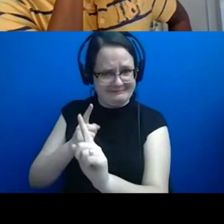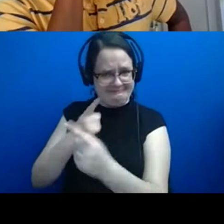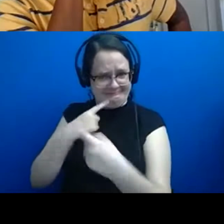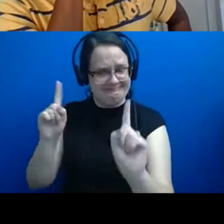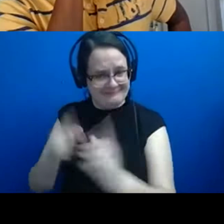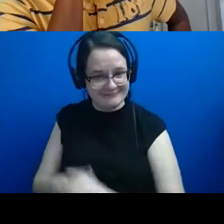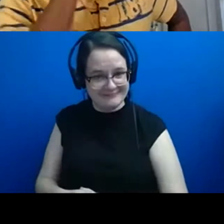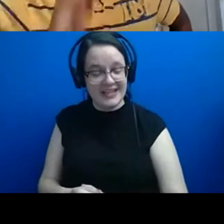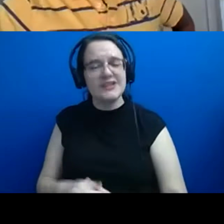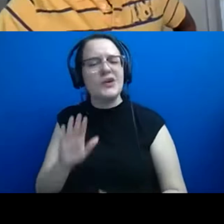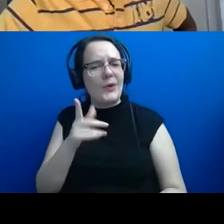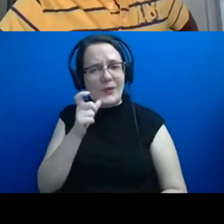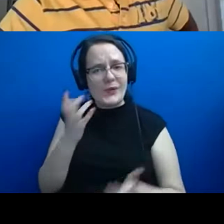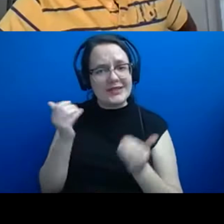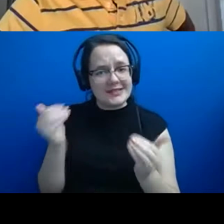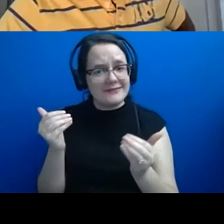in first?